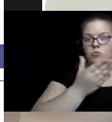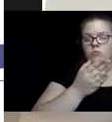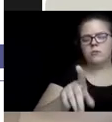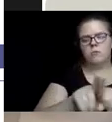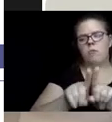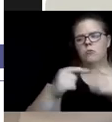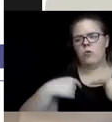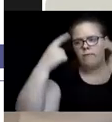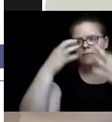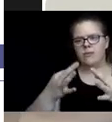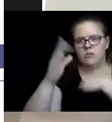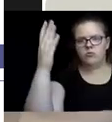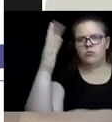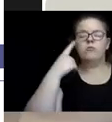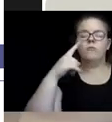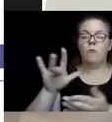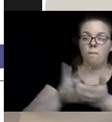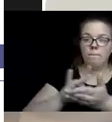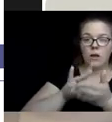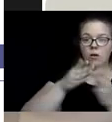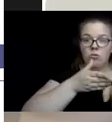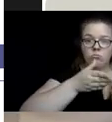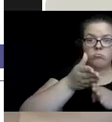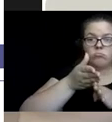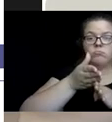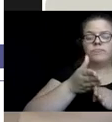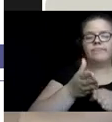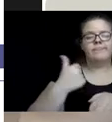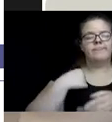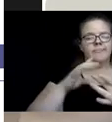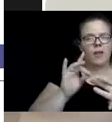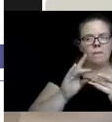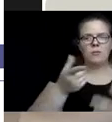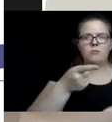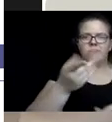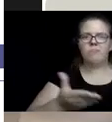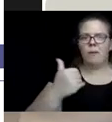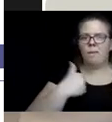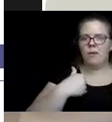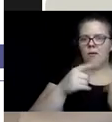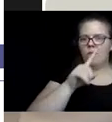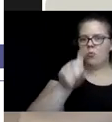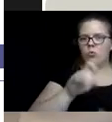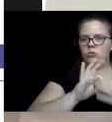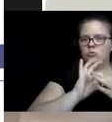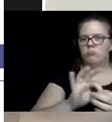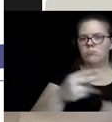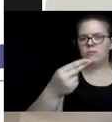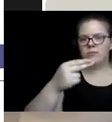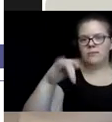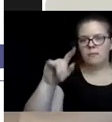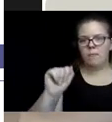decision trees for the medical community who might, as I mentioned, have questions about HIPAA. We have them for the